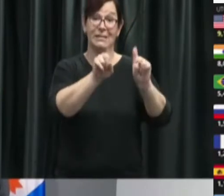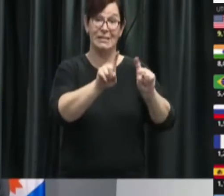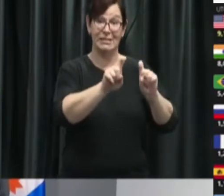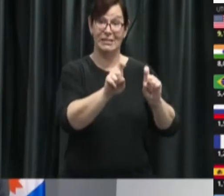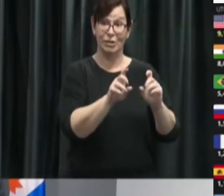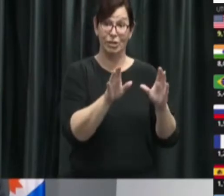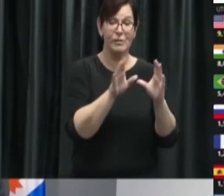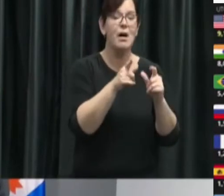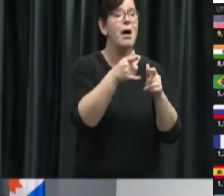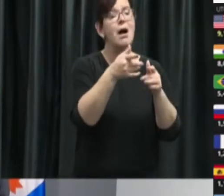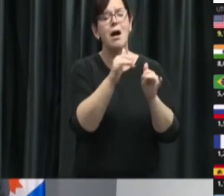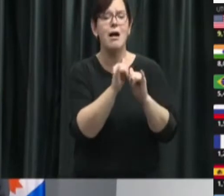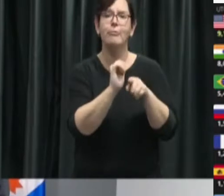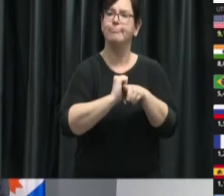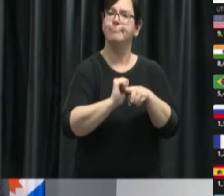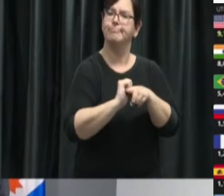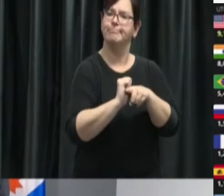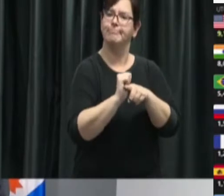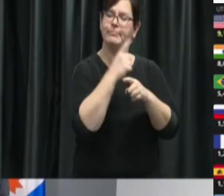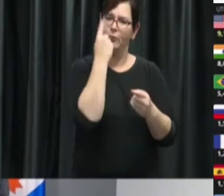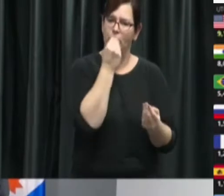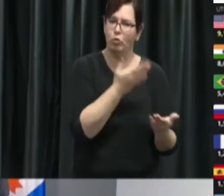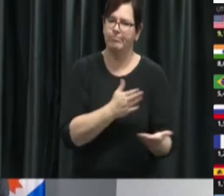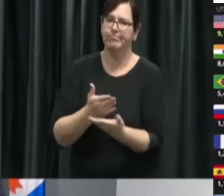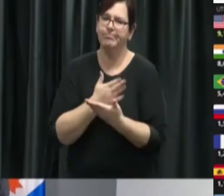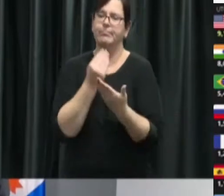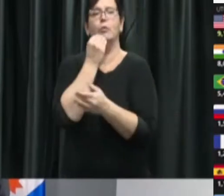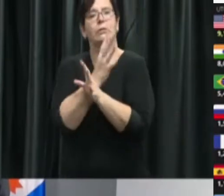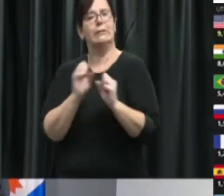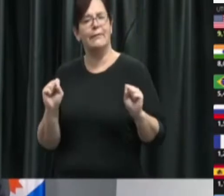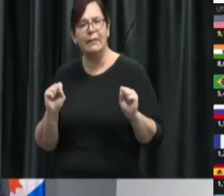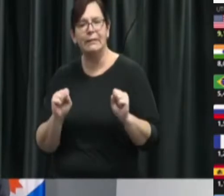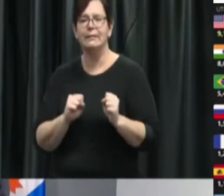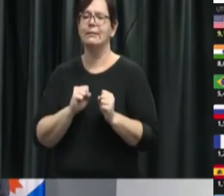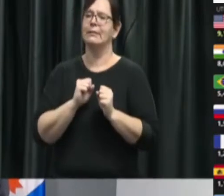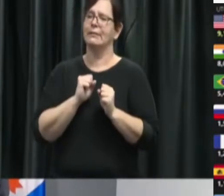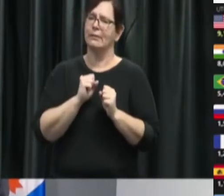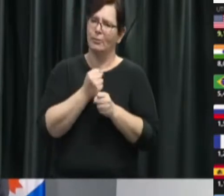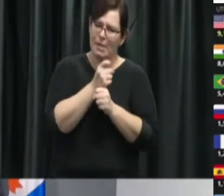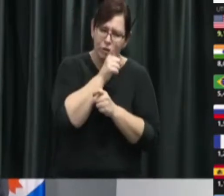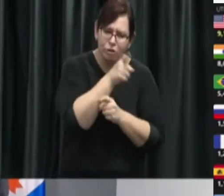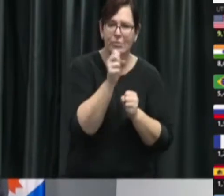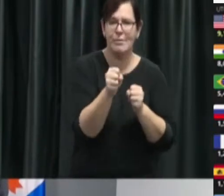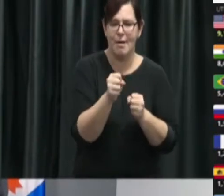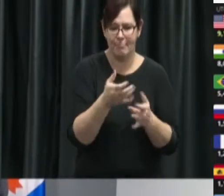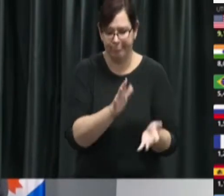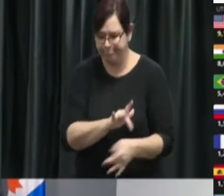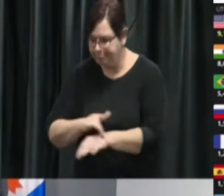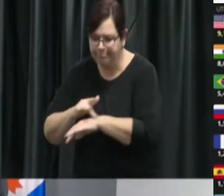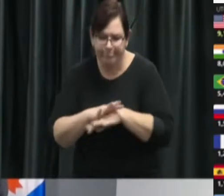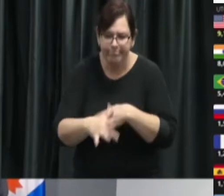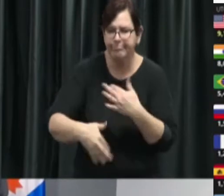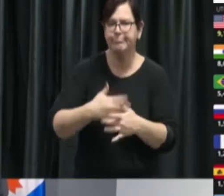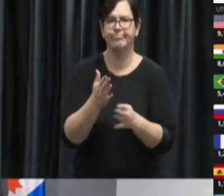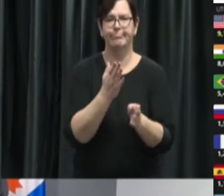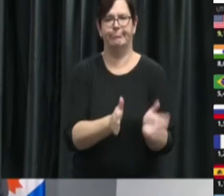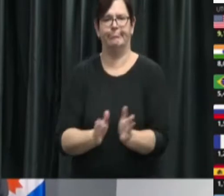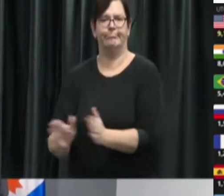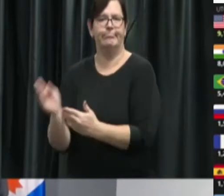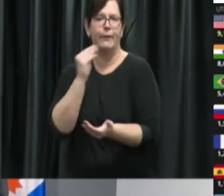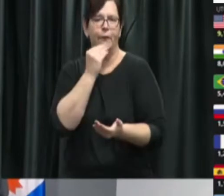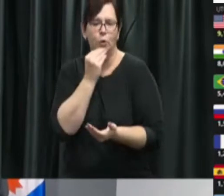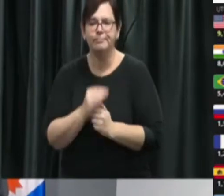culturally appropriate food staples and meals are available to residents in their respective communities. The city continues to work